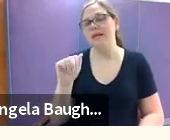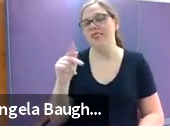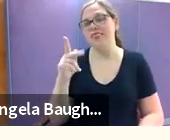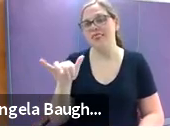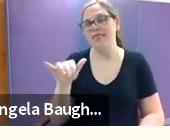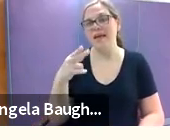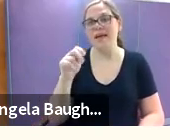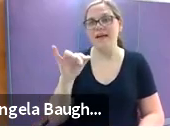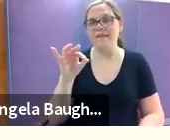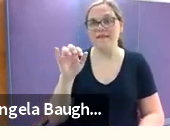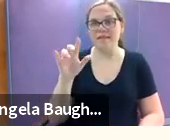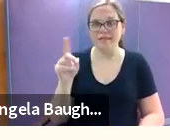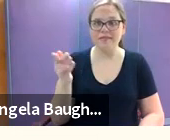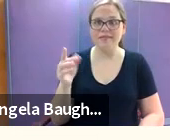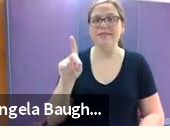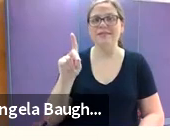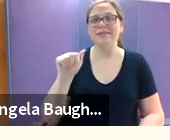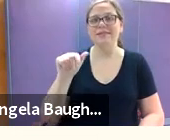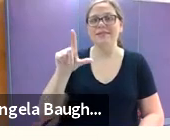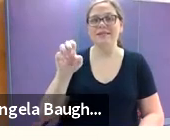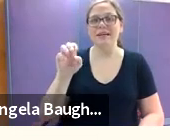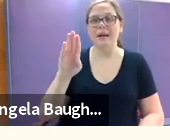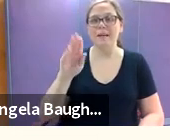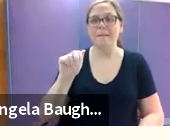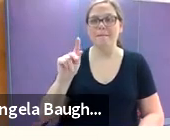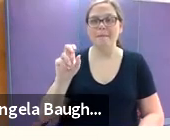Here. Dale Batten.